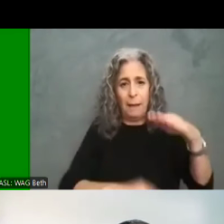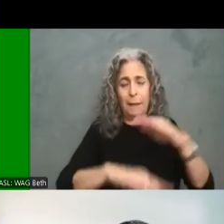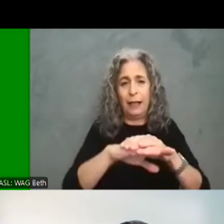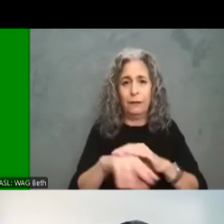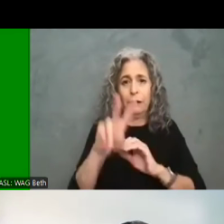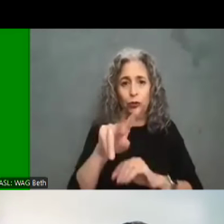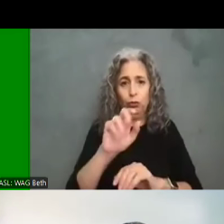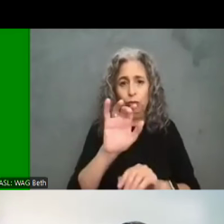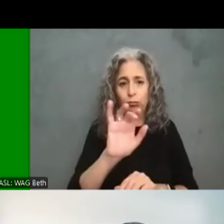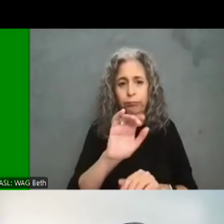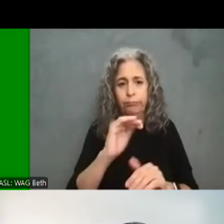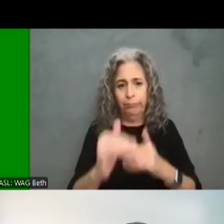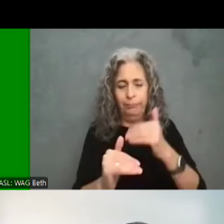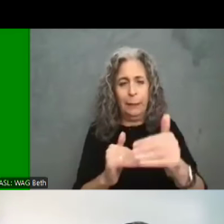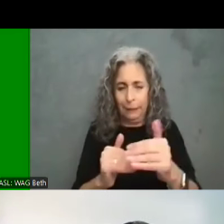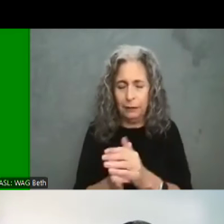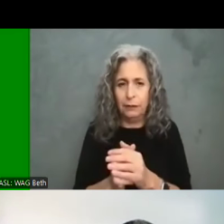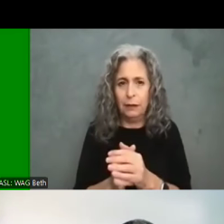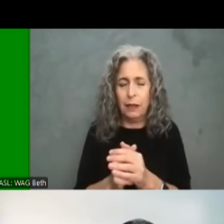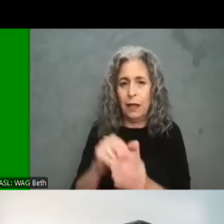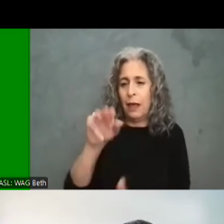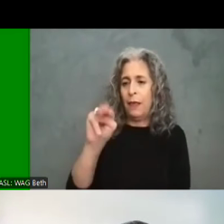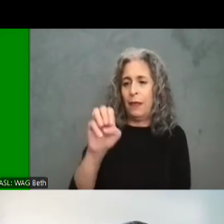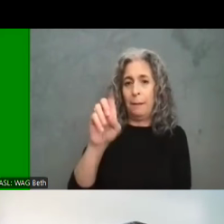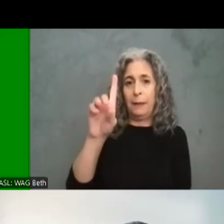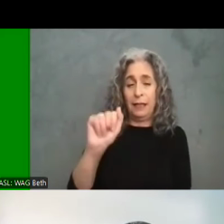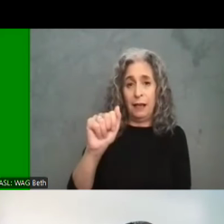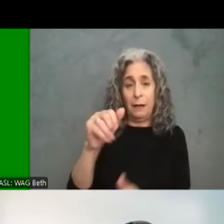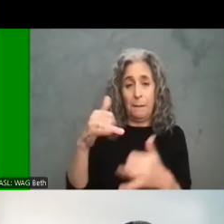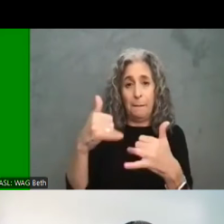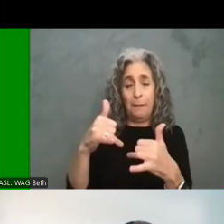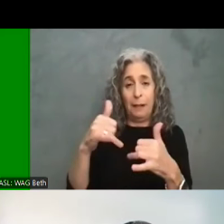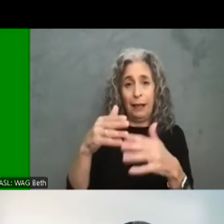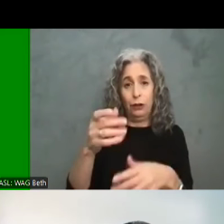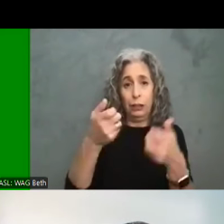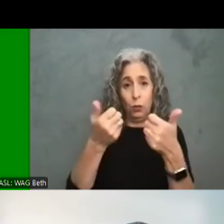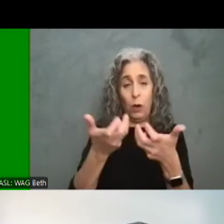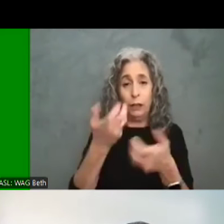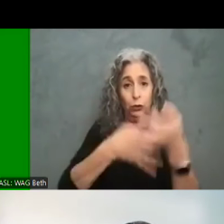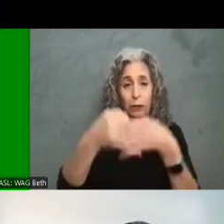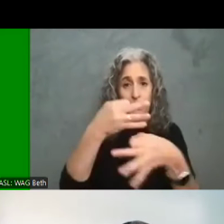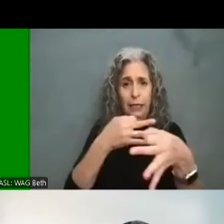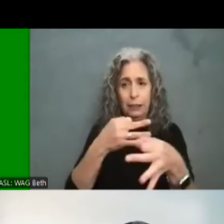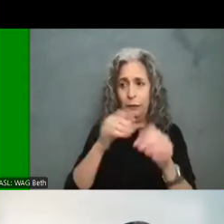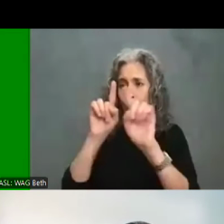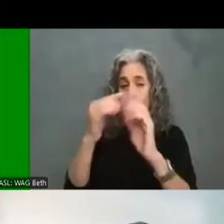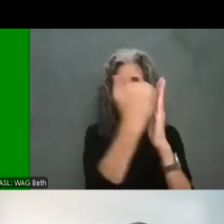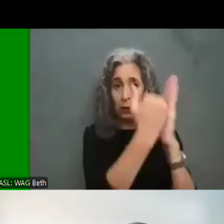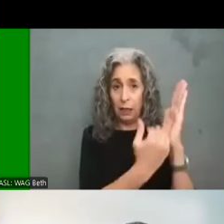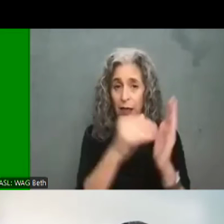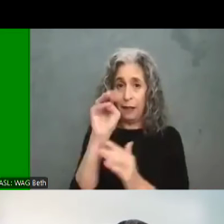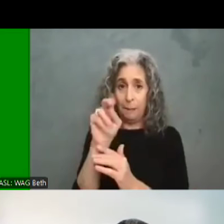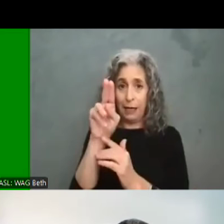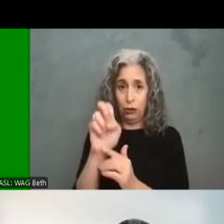steps. Now, the media player that he's trying to replace, you have to go into the menu, you have to go